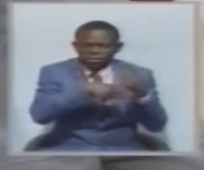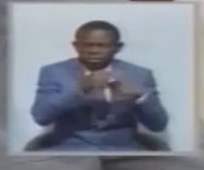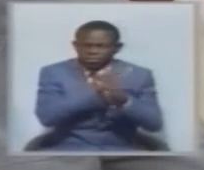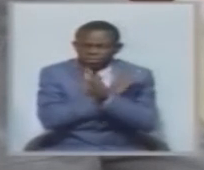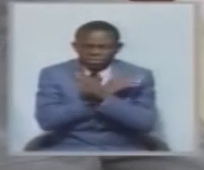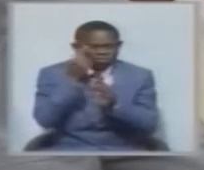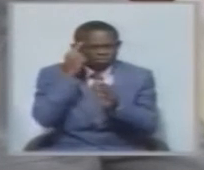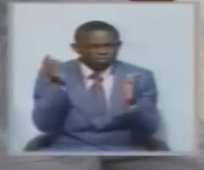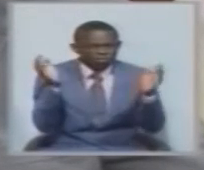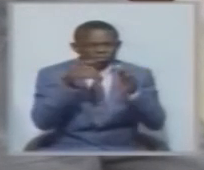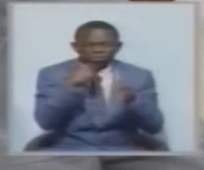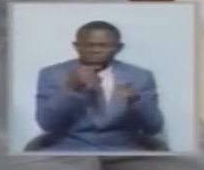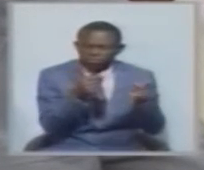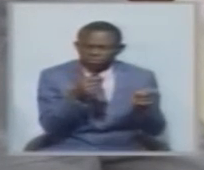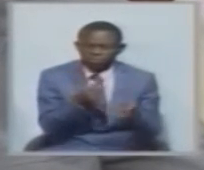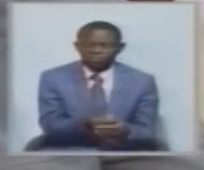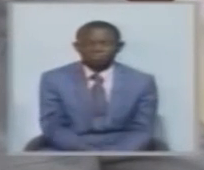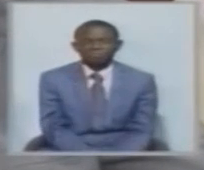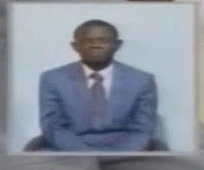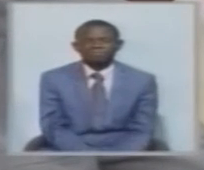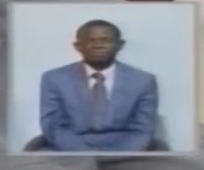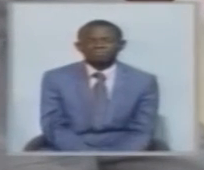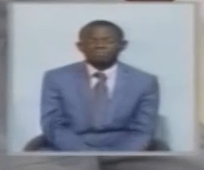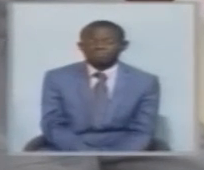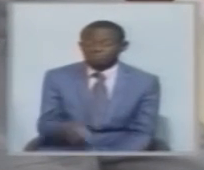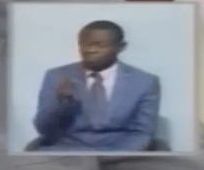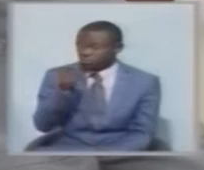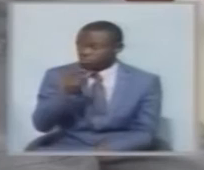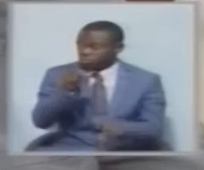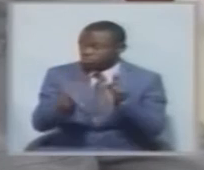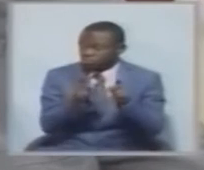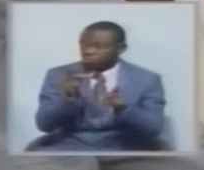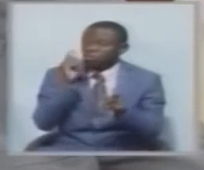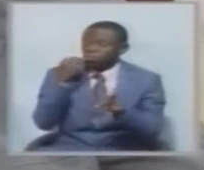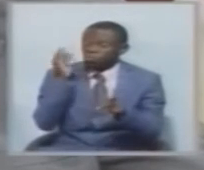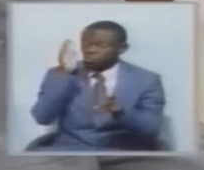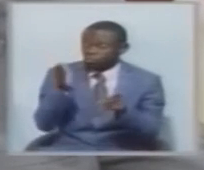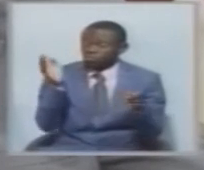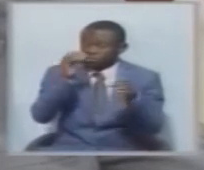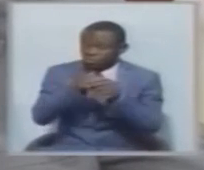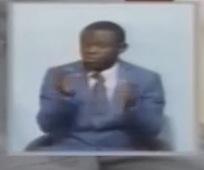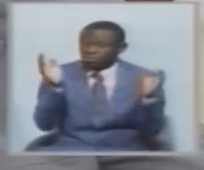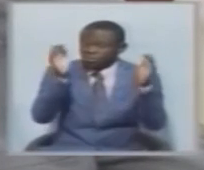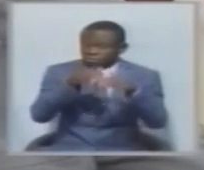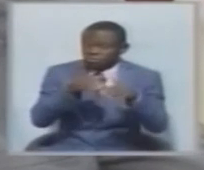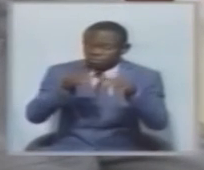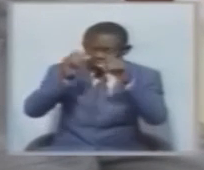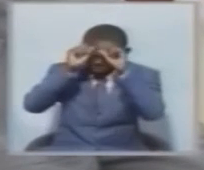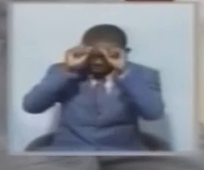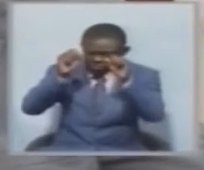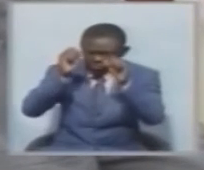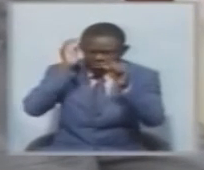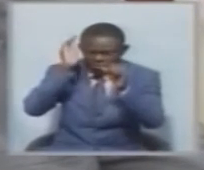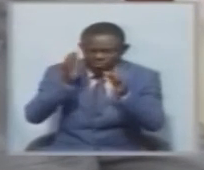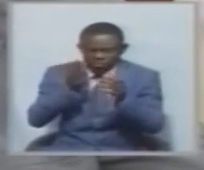a number of presidents who will be taking part, who will come for the official opening. So far, we have